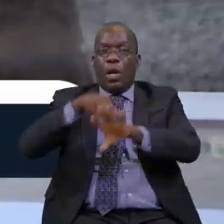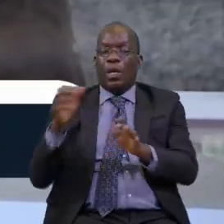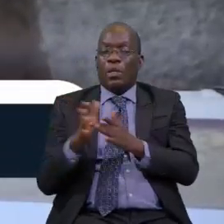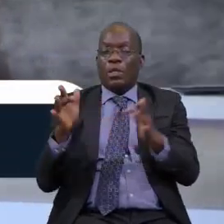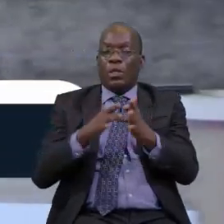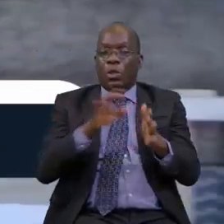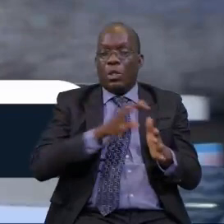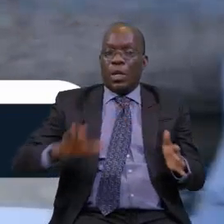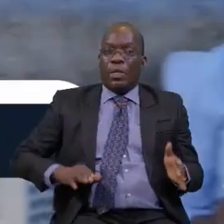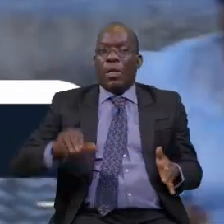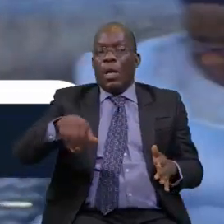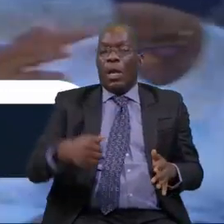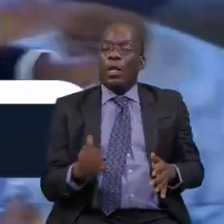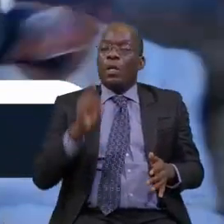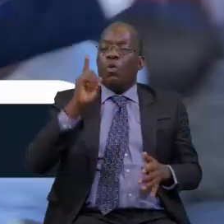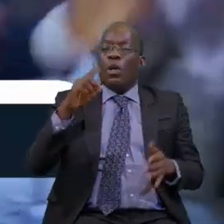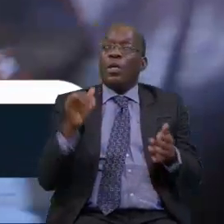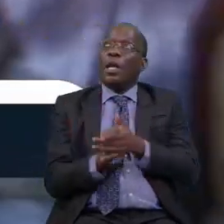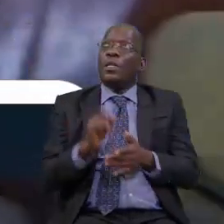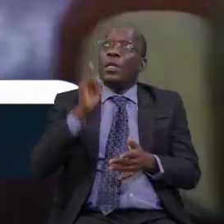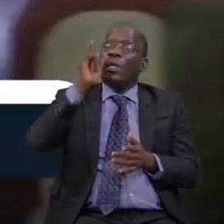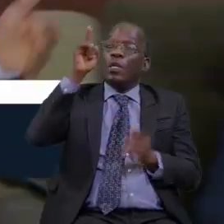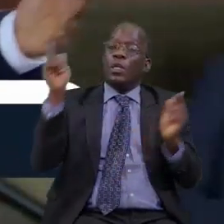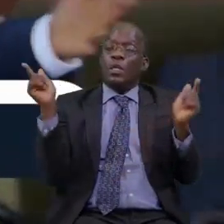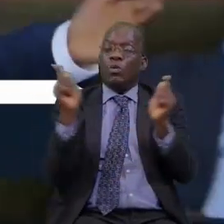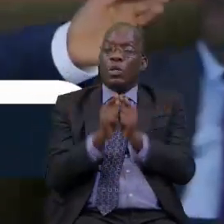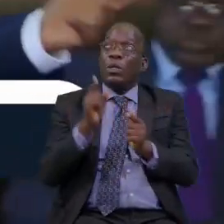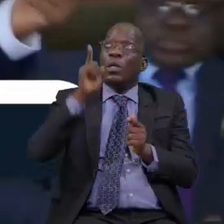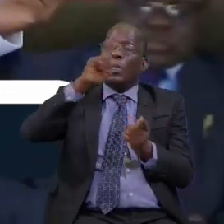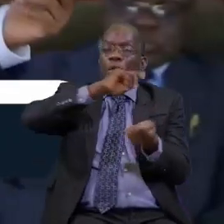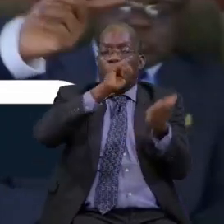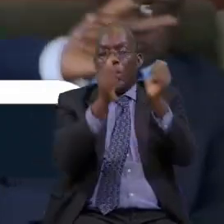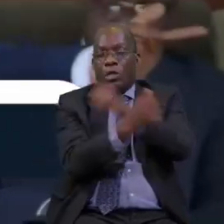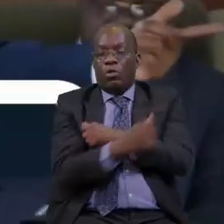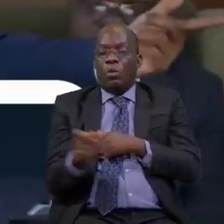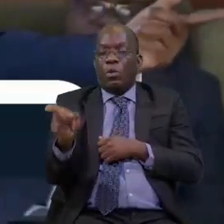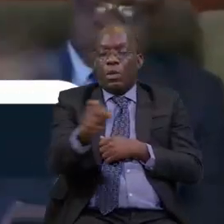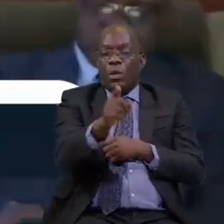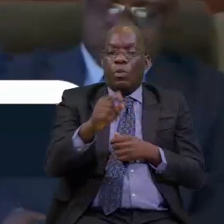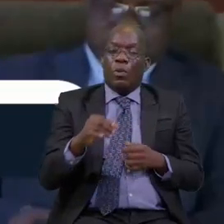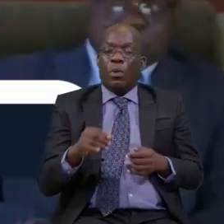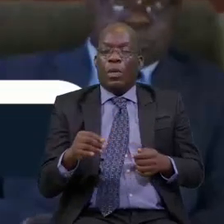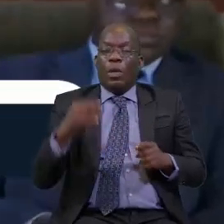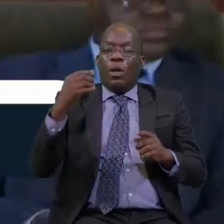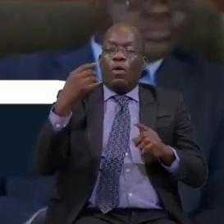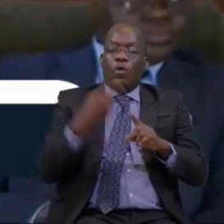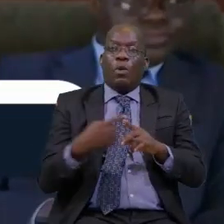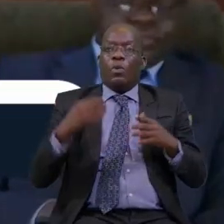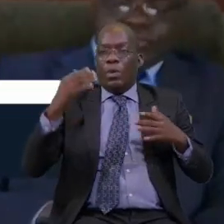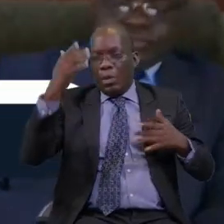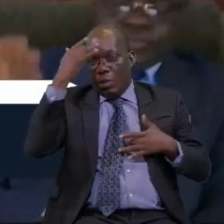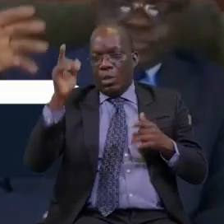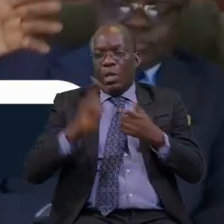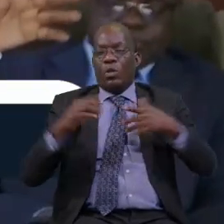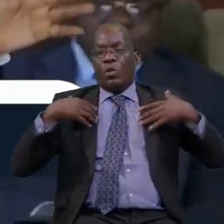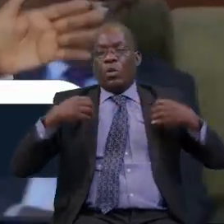he gets in touch with, he transforms them. Might be from sickness to soundness, but he transformed